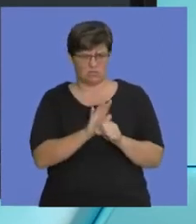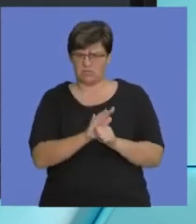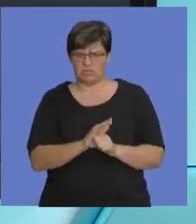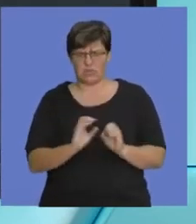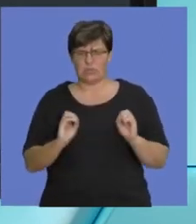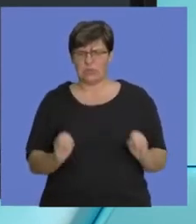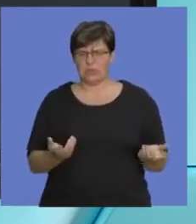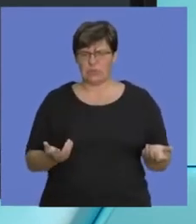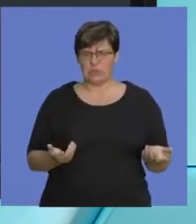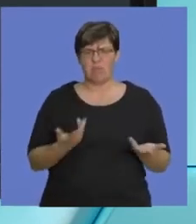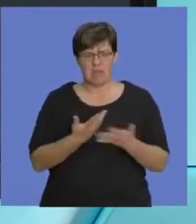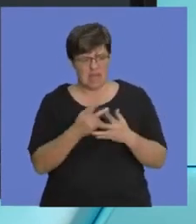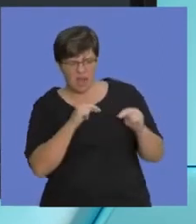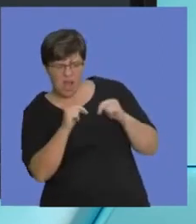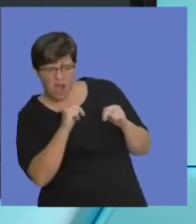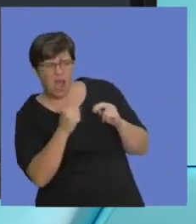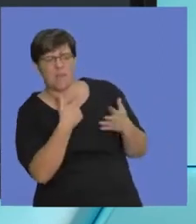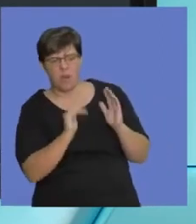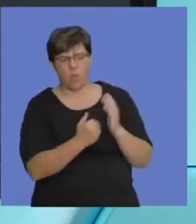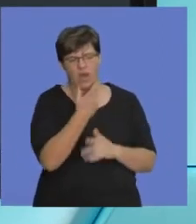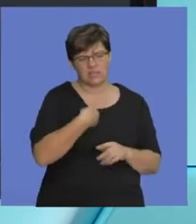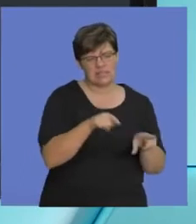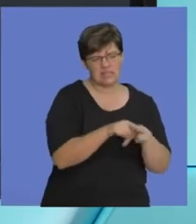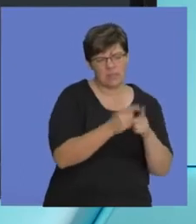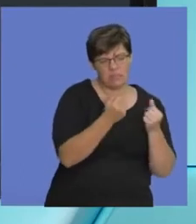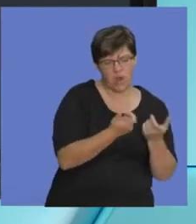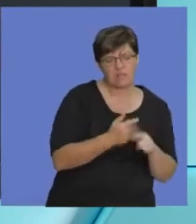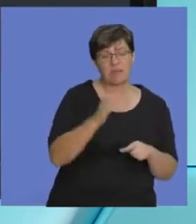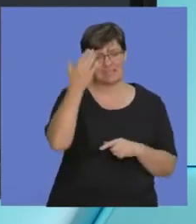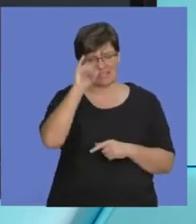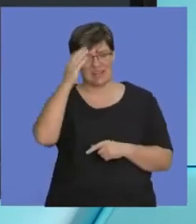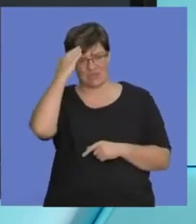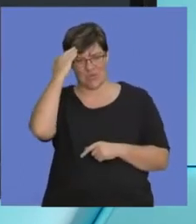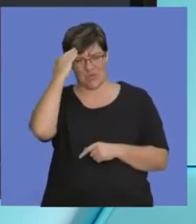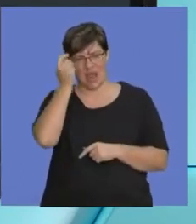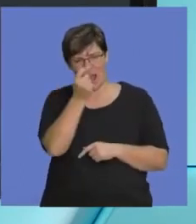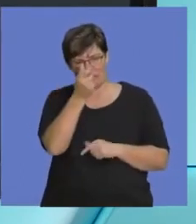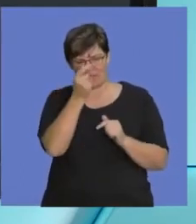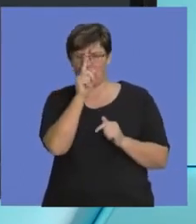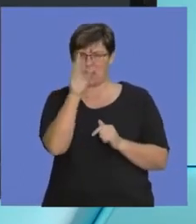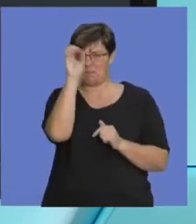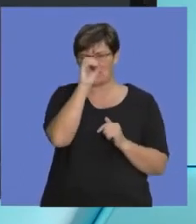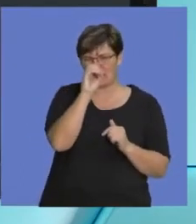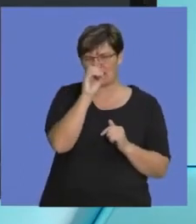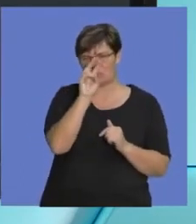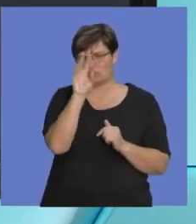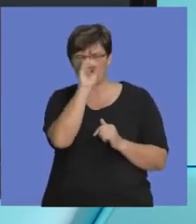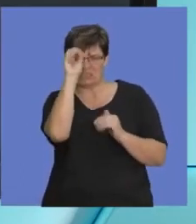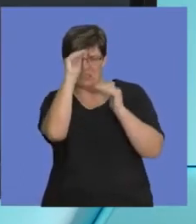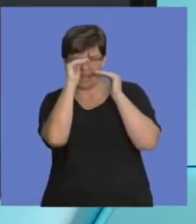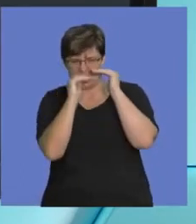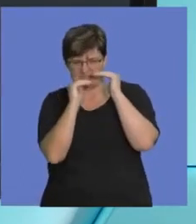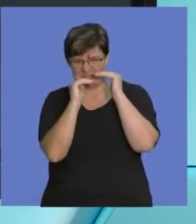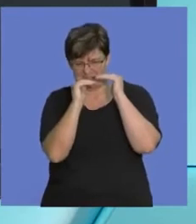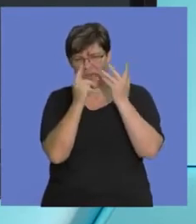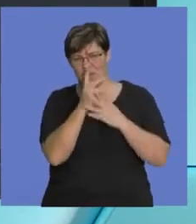that thing that much, so you can always negotiate your way around it, though you know that it will still be at a percentage that is less